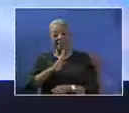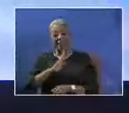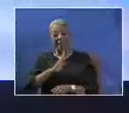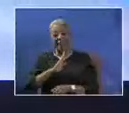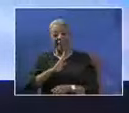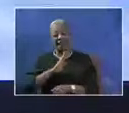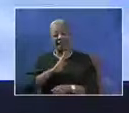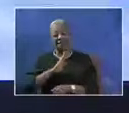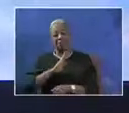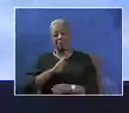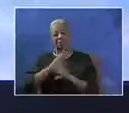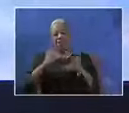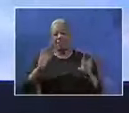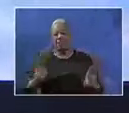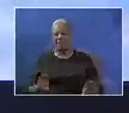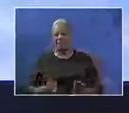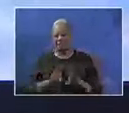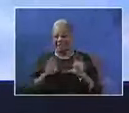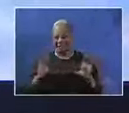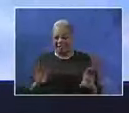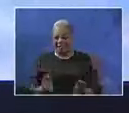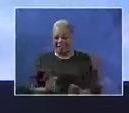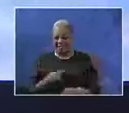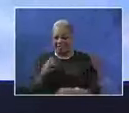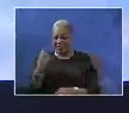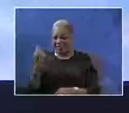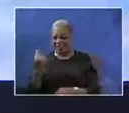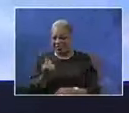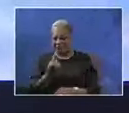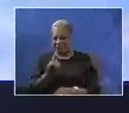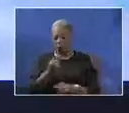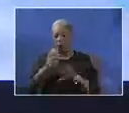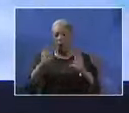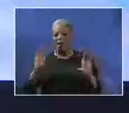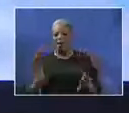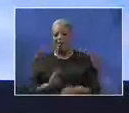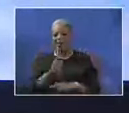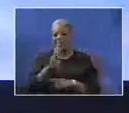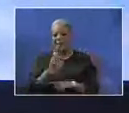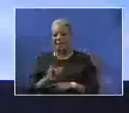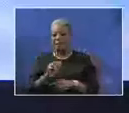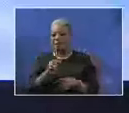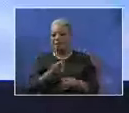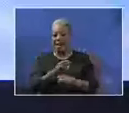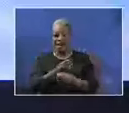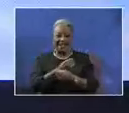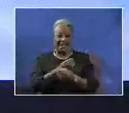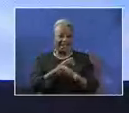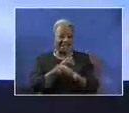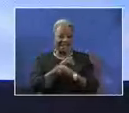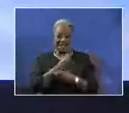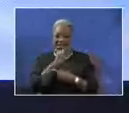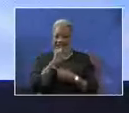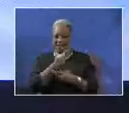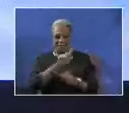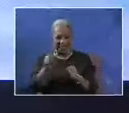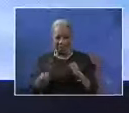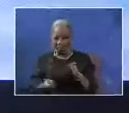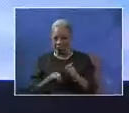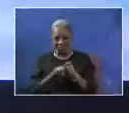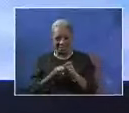whatever God does, God is always motivated by love. God is never motivated by vindictiveness.